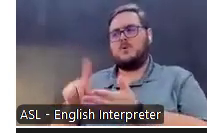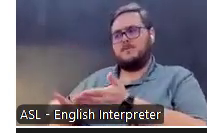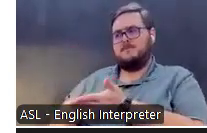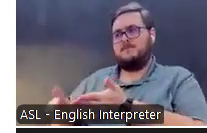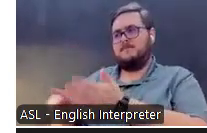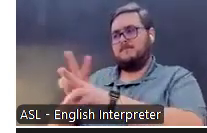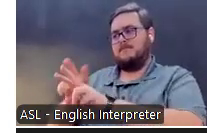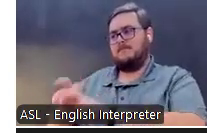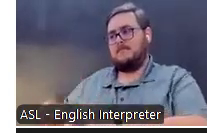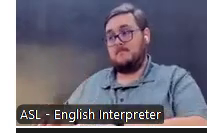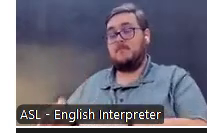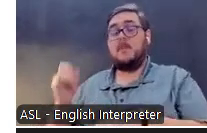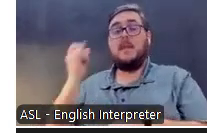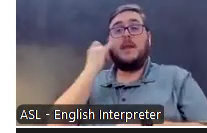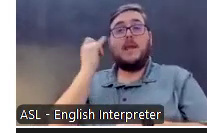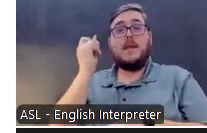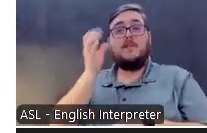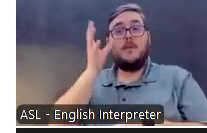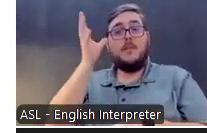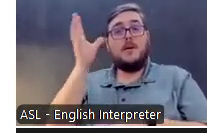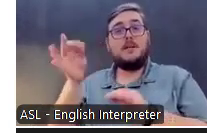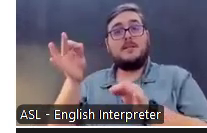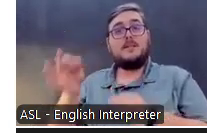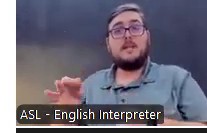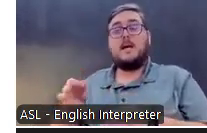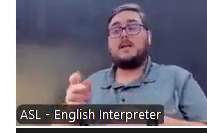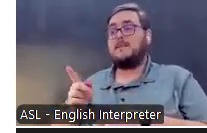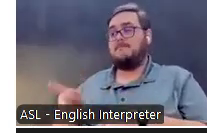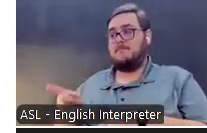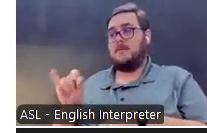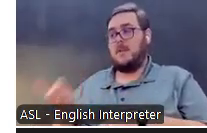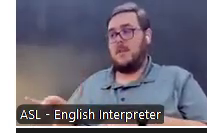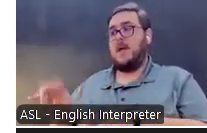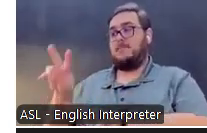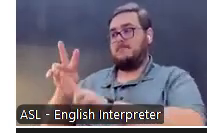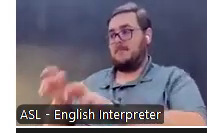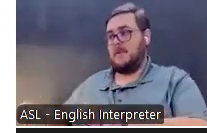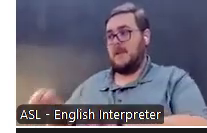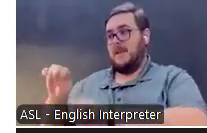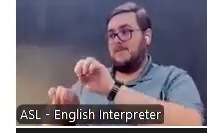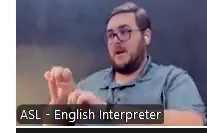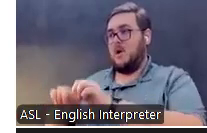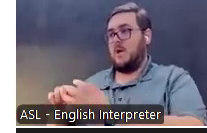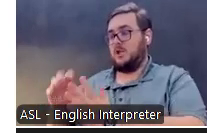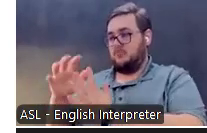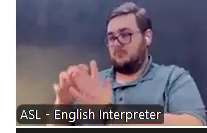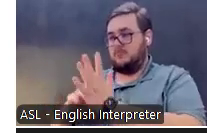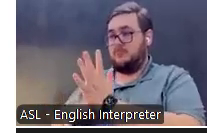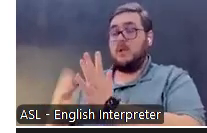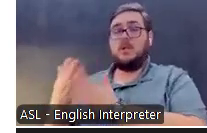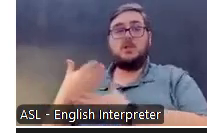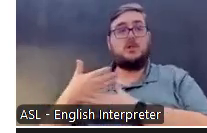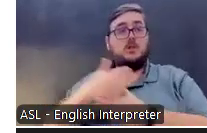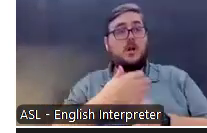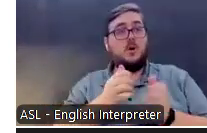the parent decides that this information will be shared with the IEP team has to consider it, but